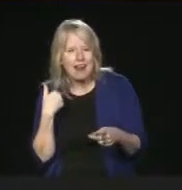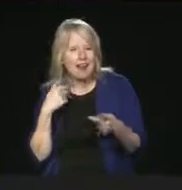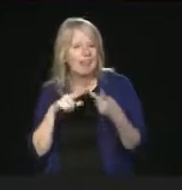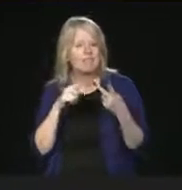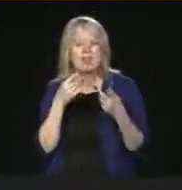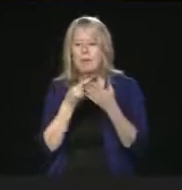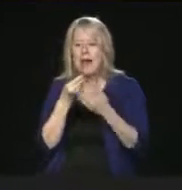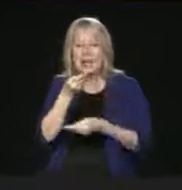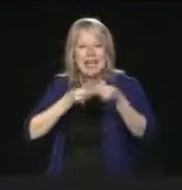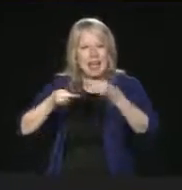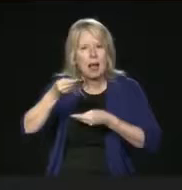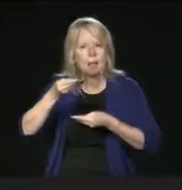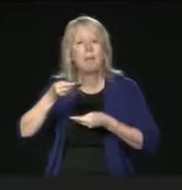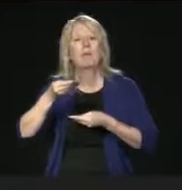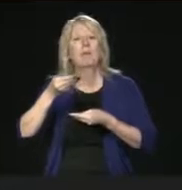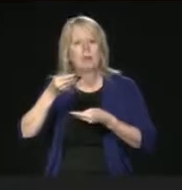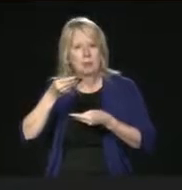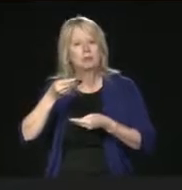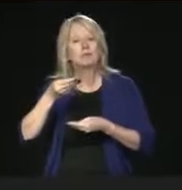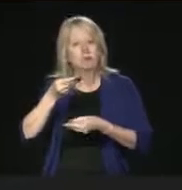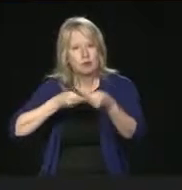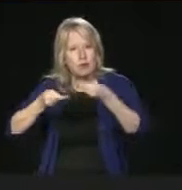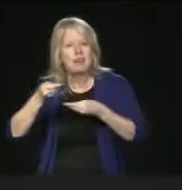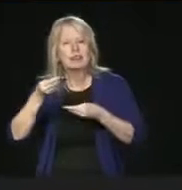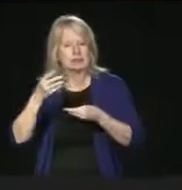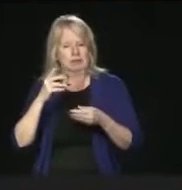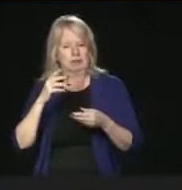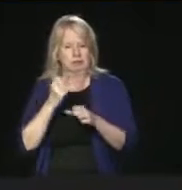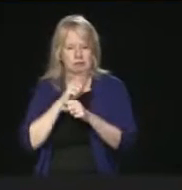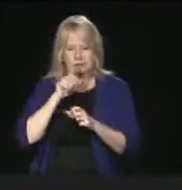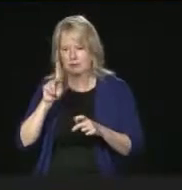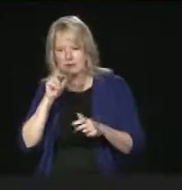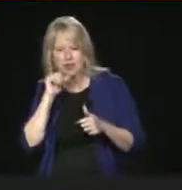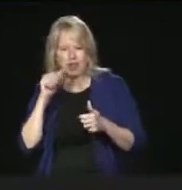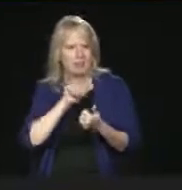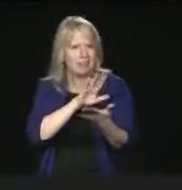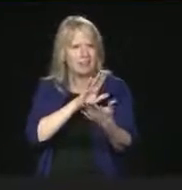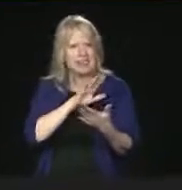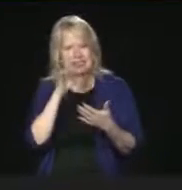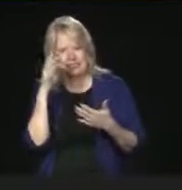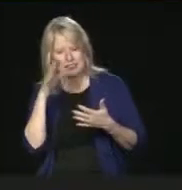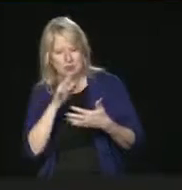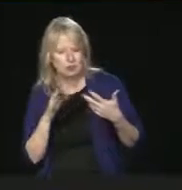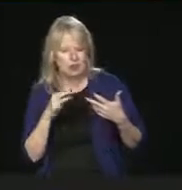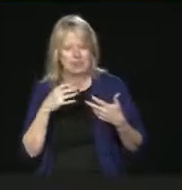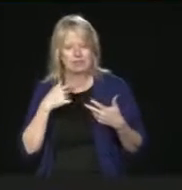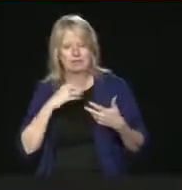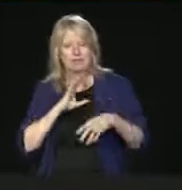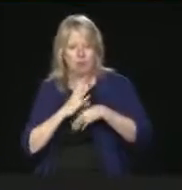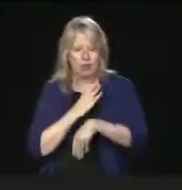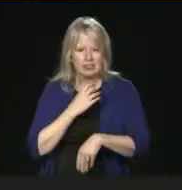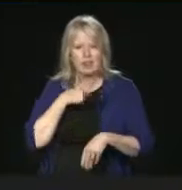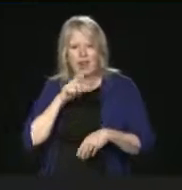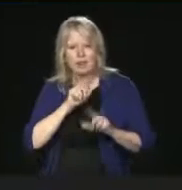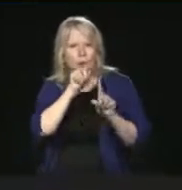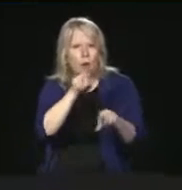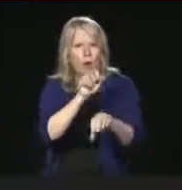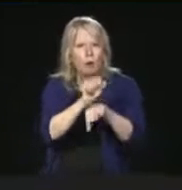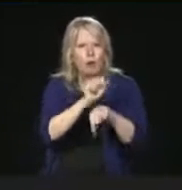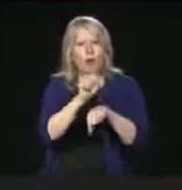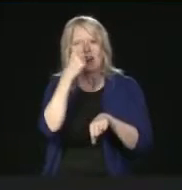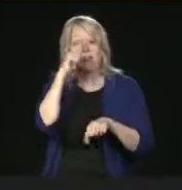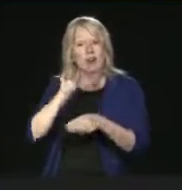that'll make sure that people don't face a choice between having to go out there and work in order to feed their